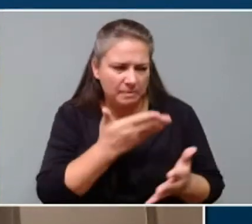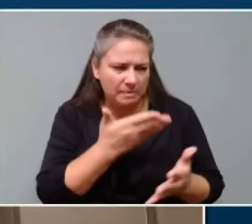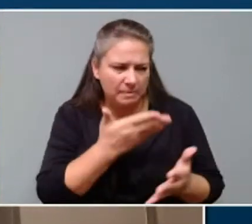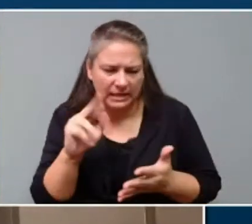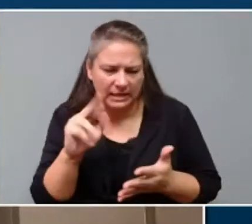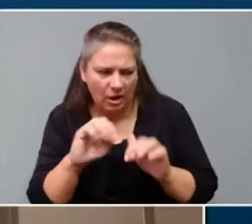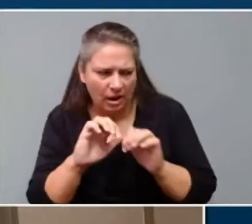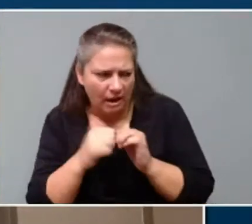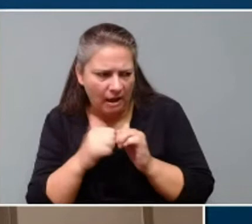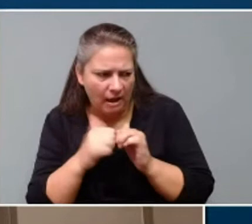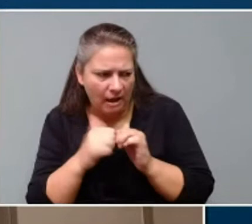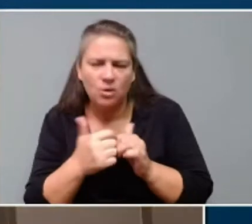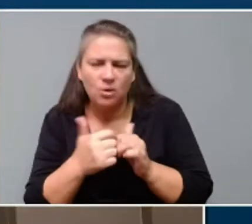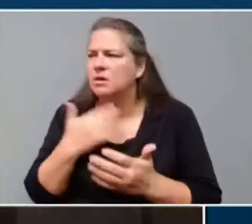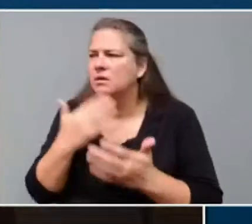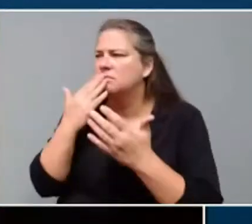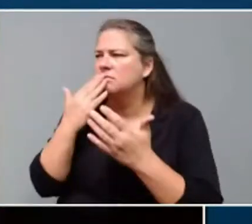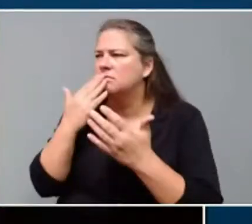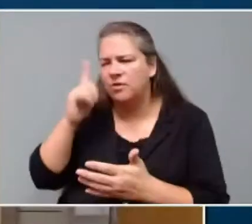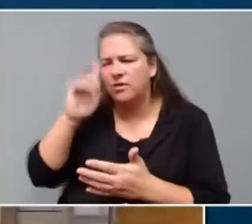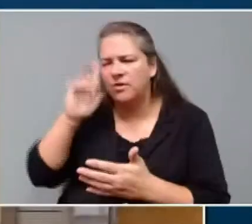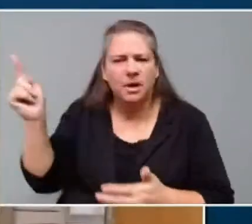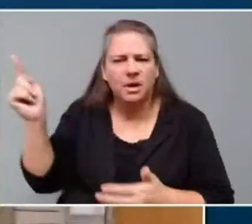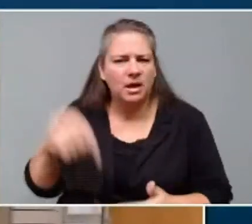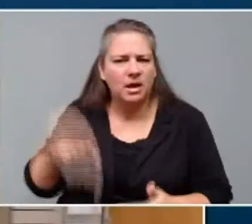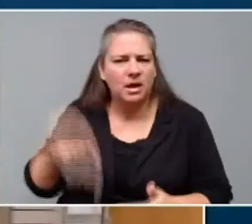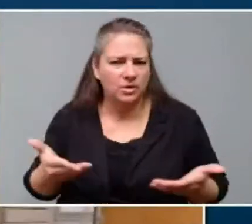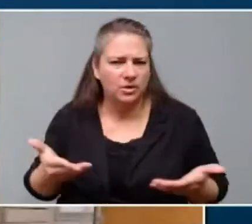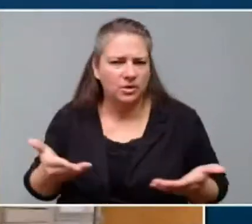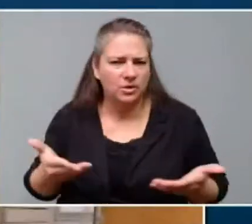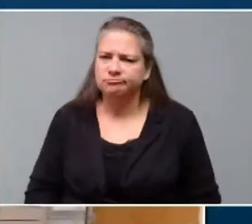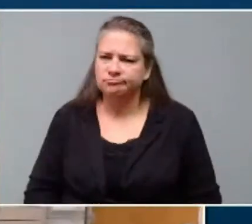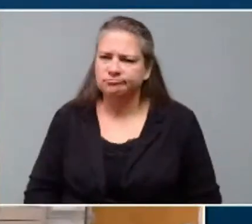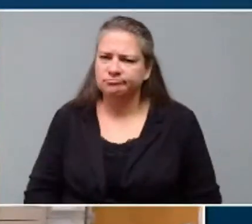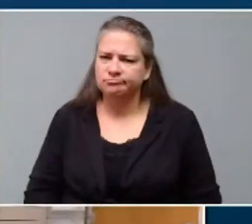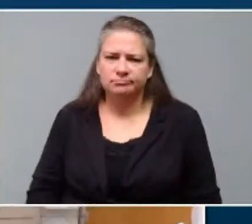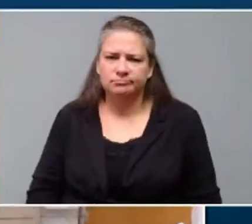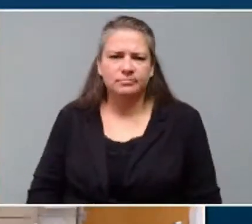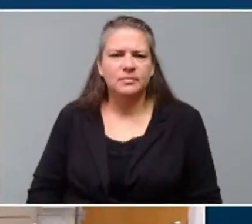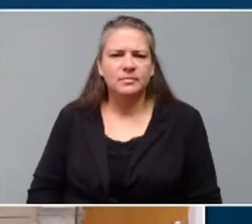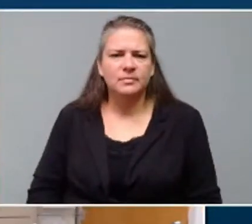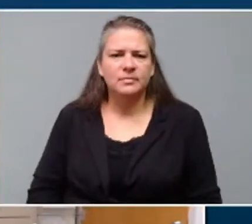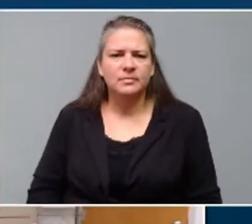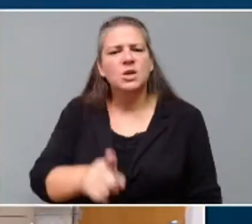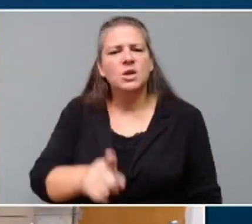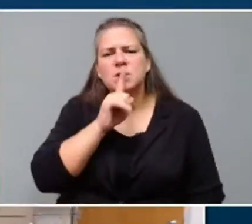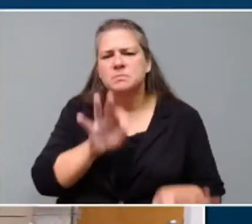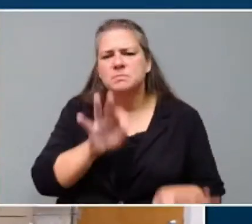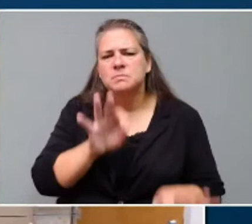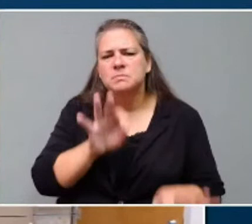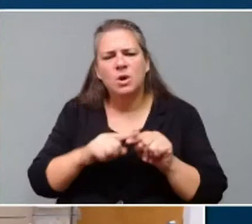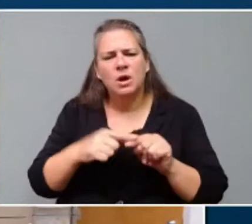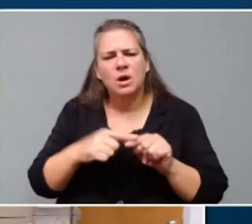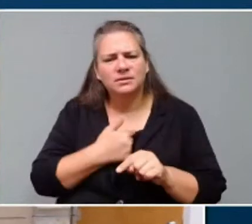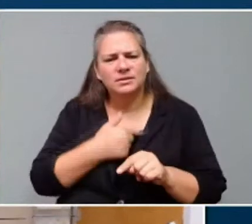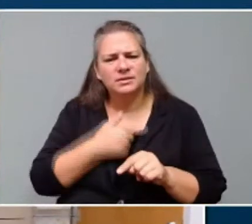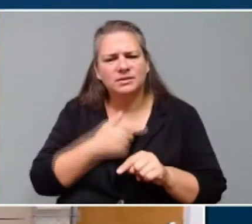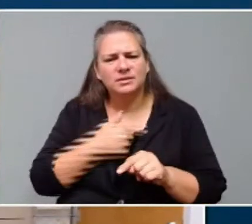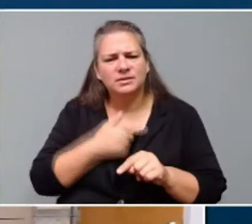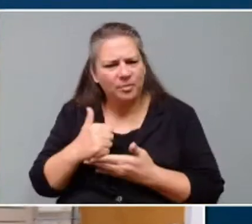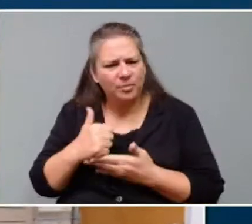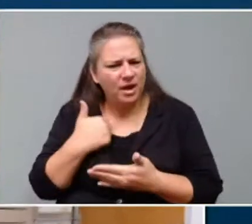have great gratitude for their arrival. It means so much just to have that additional help. We